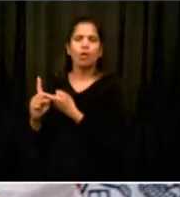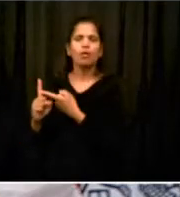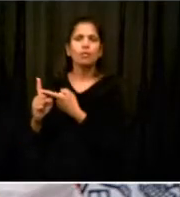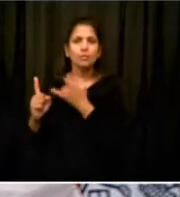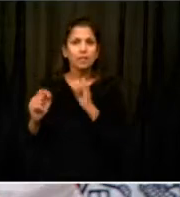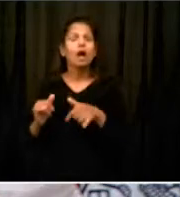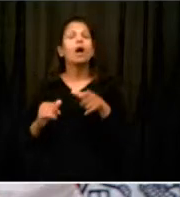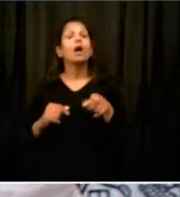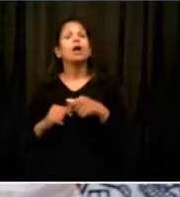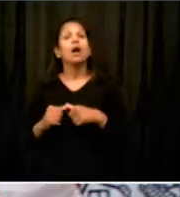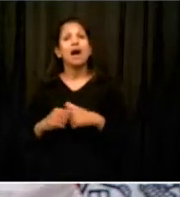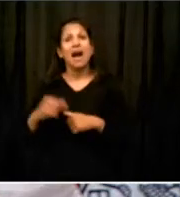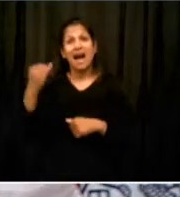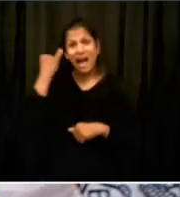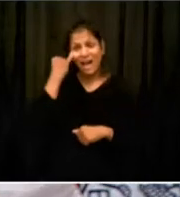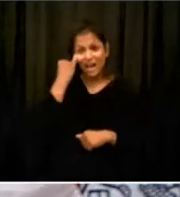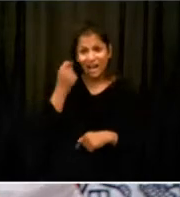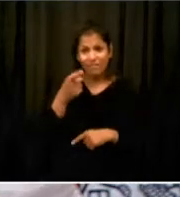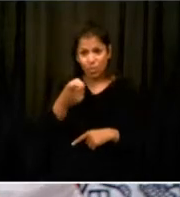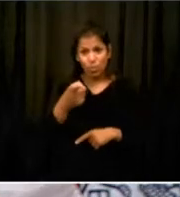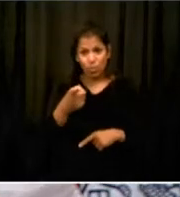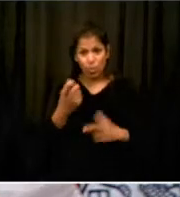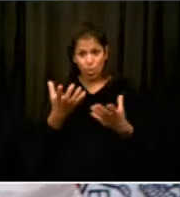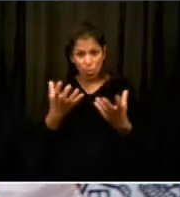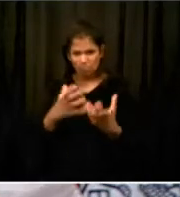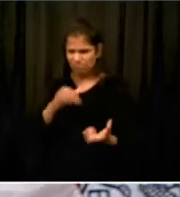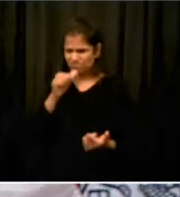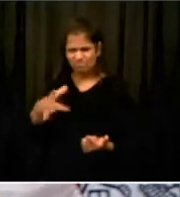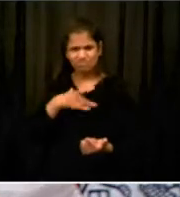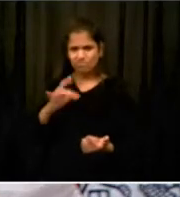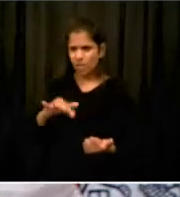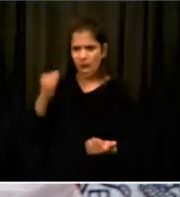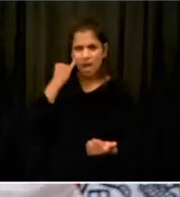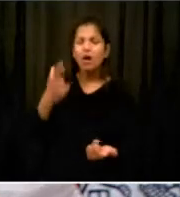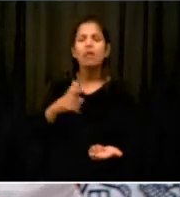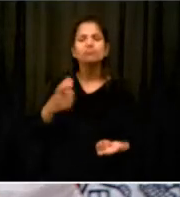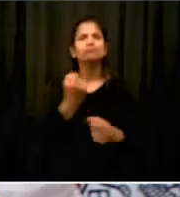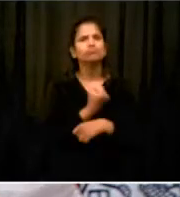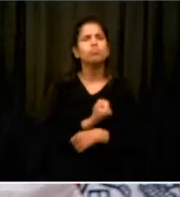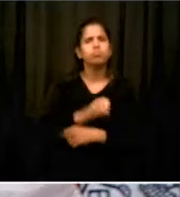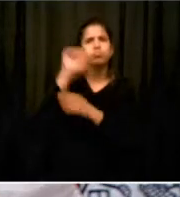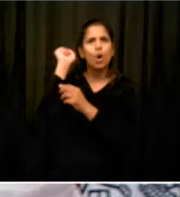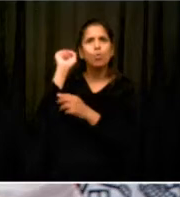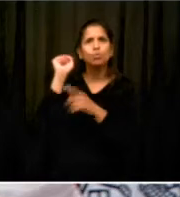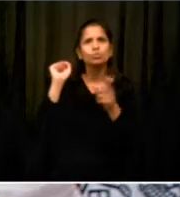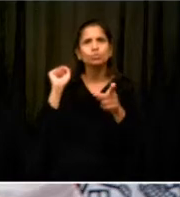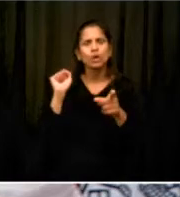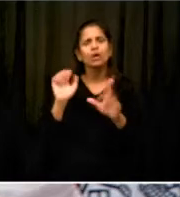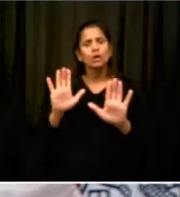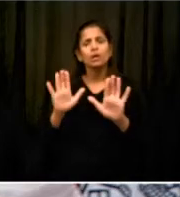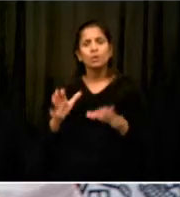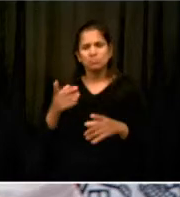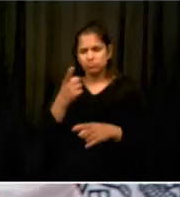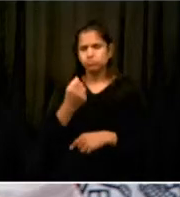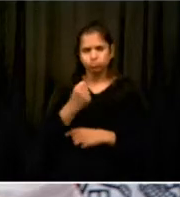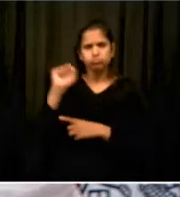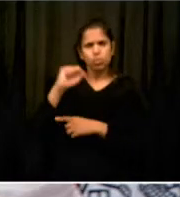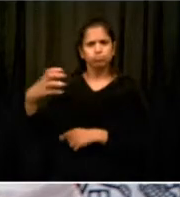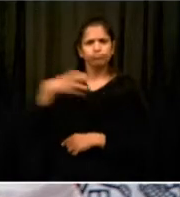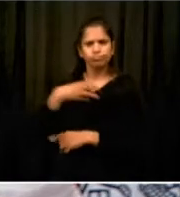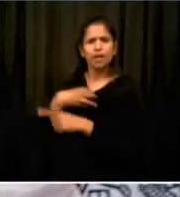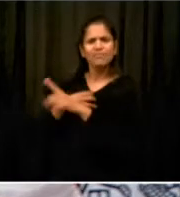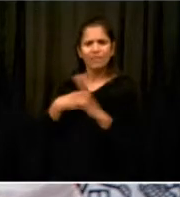property. If you damage property, it will lead to consequences. But that was not the time and place to effectuate that